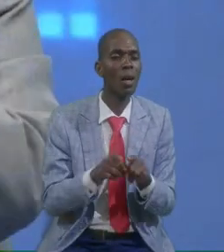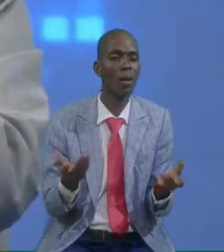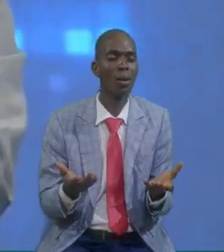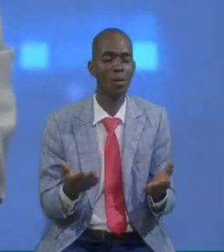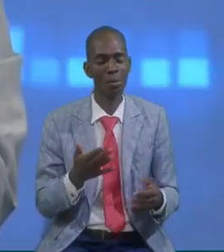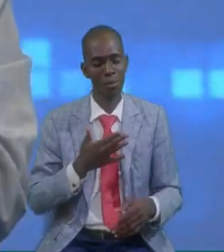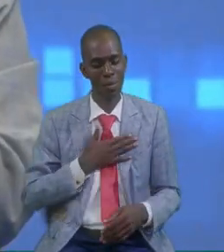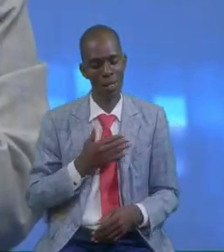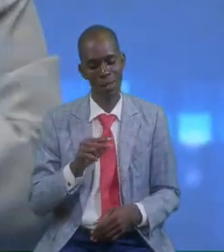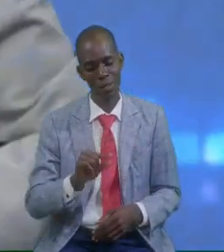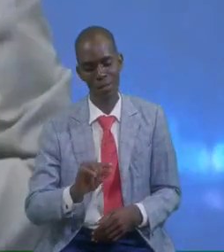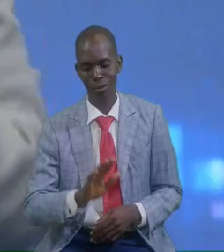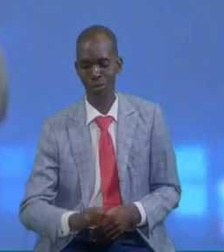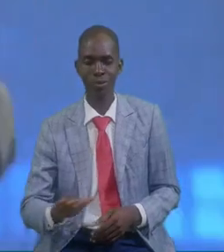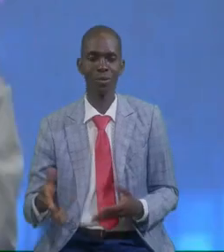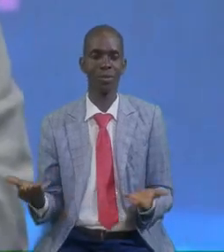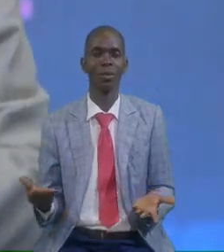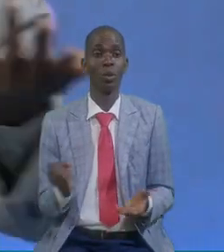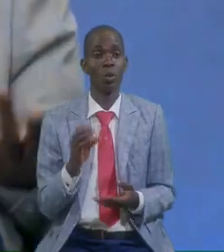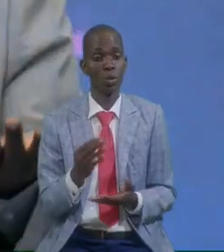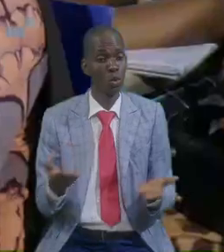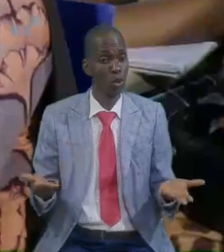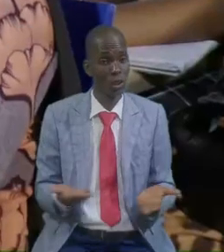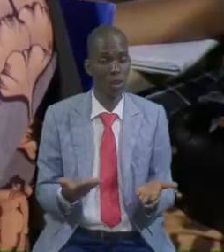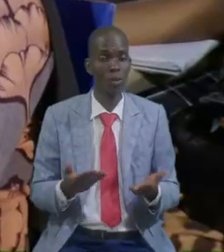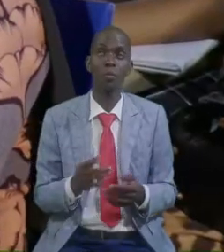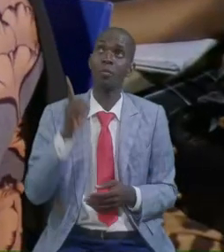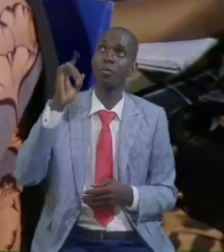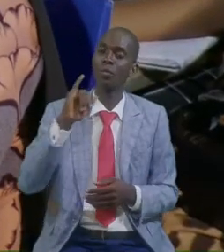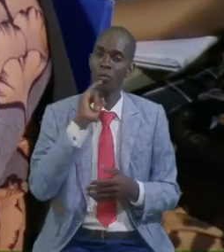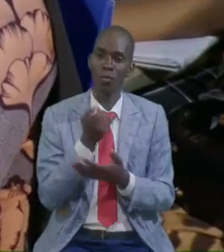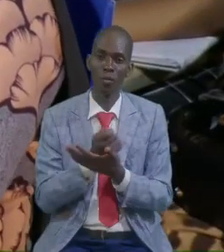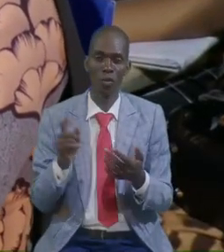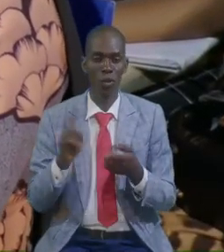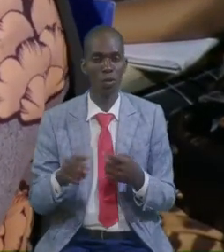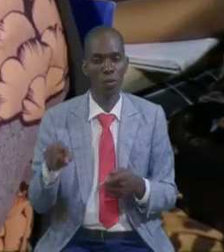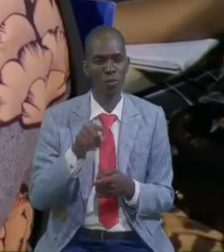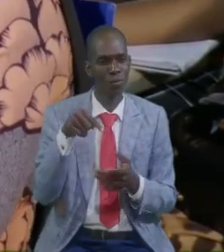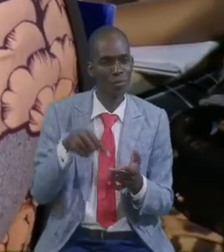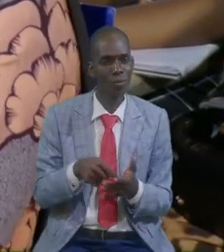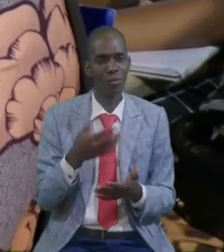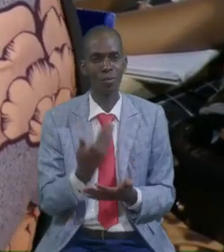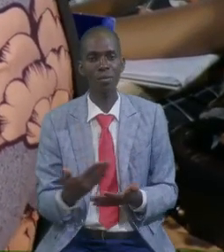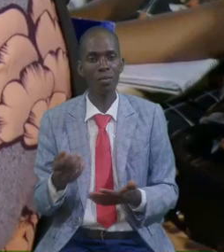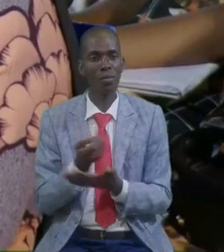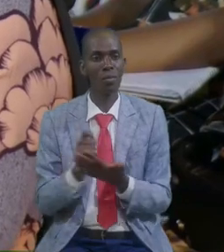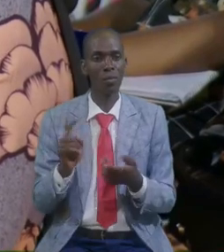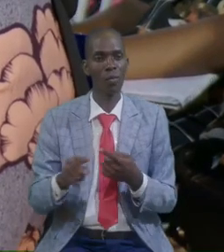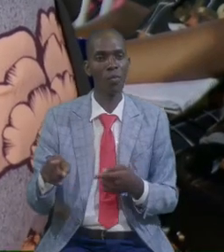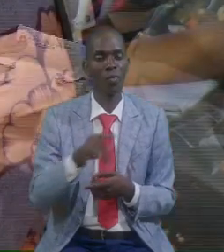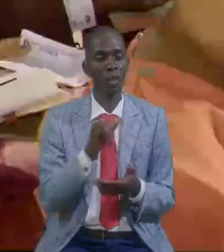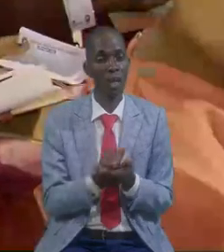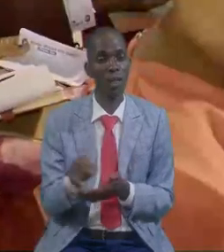children. And so here is writing to you, these things write I unto you, that you sin not.